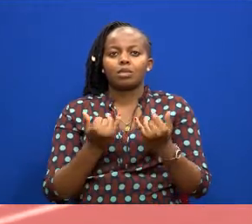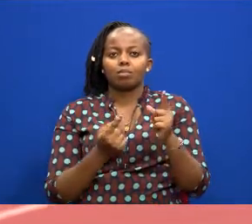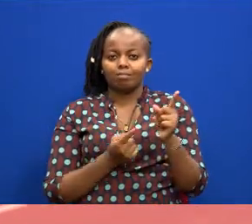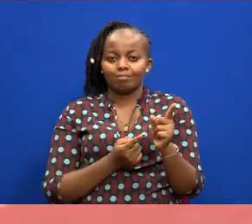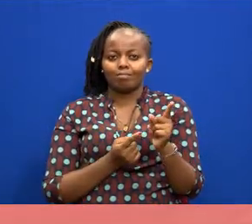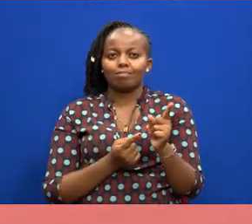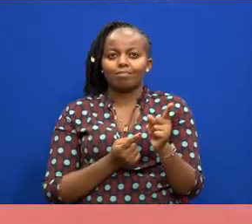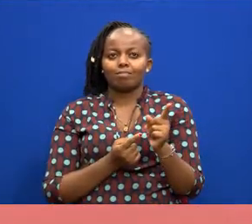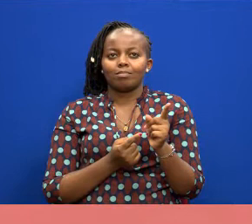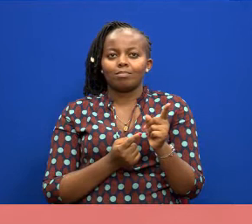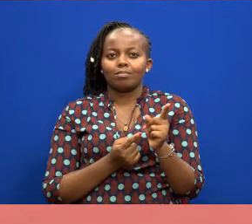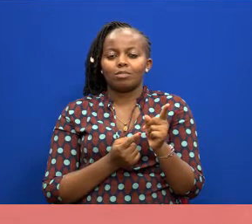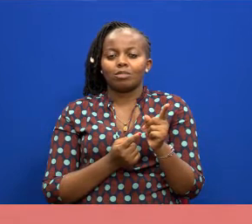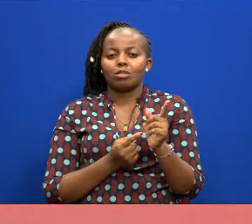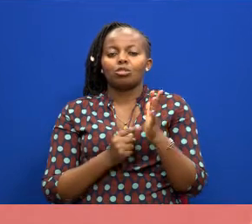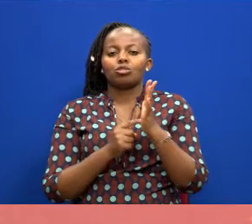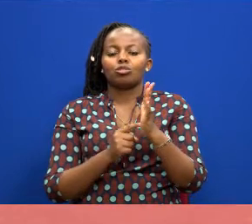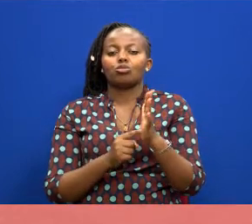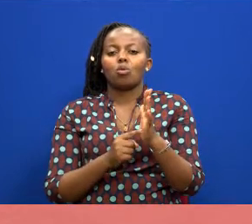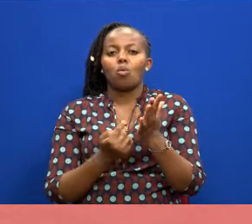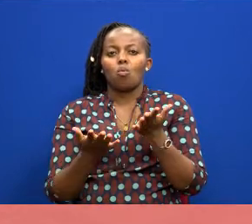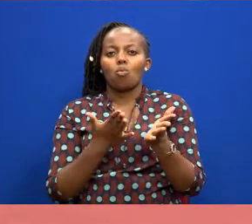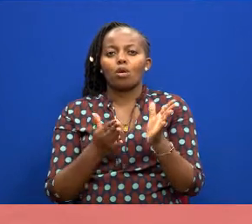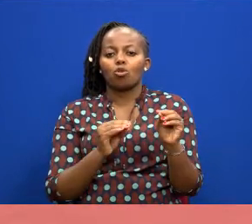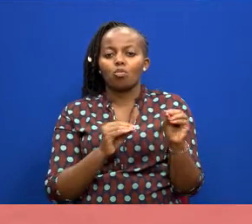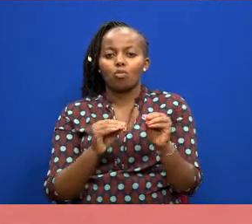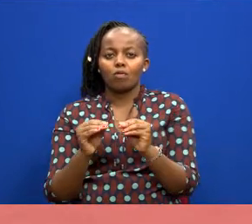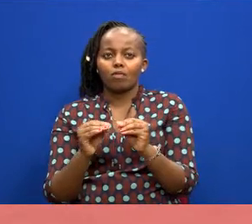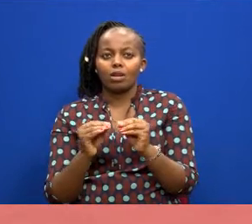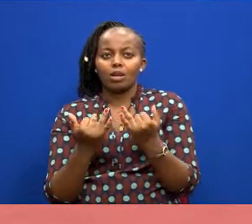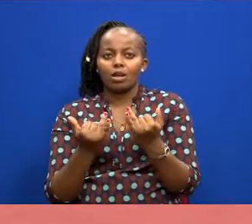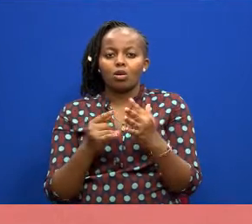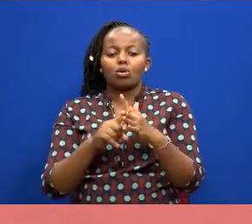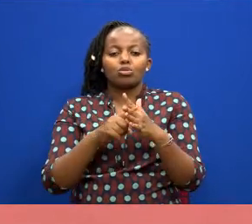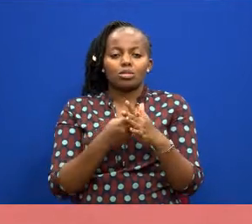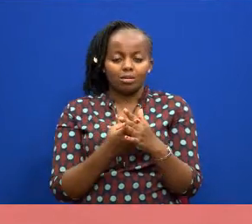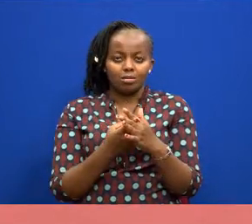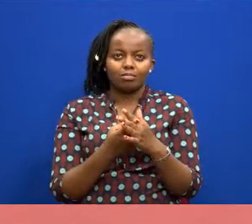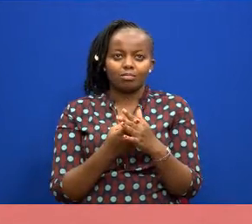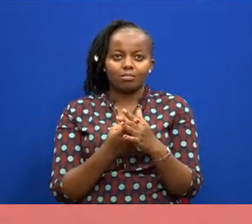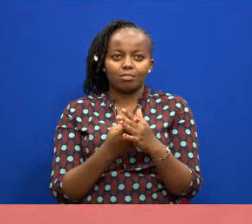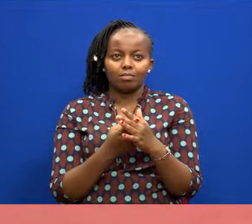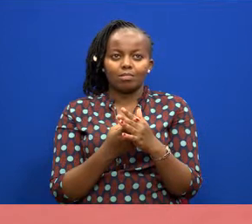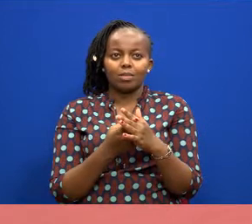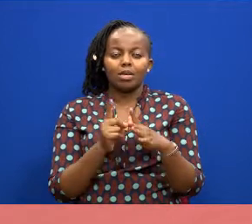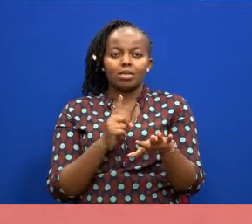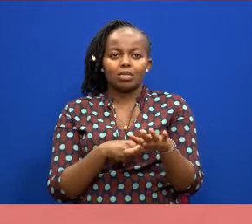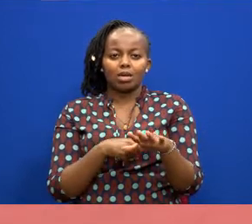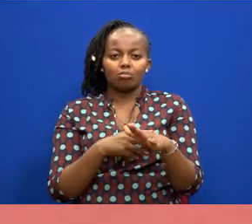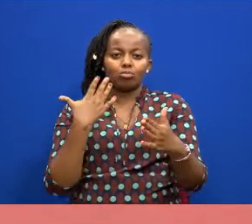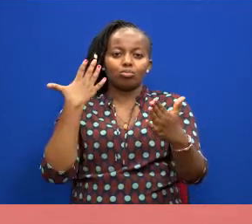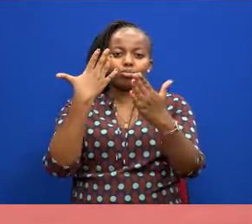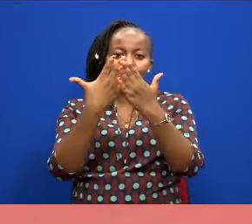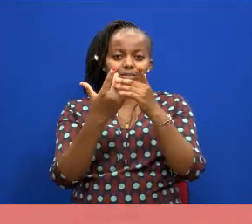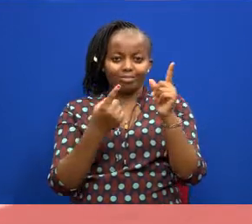That will be the start of the transition phase. If you're at the start line, as soon as you reach